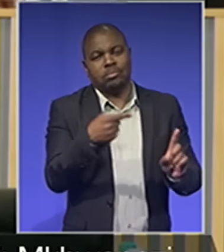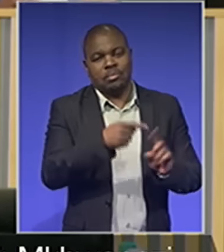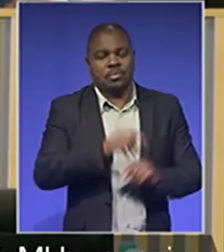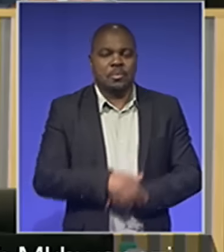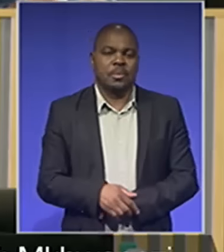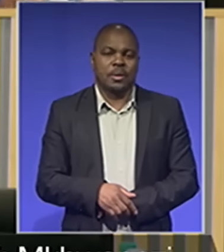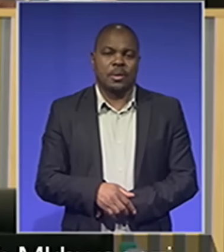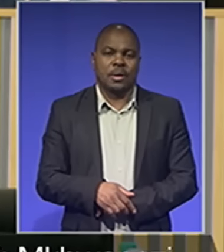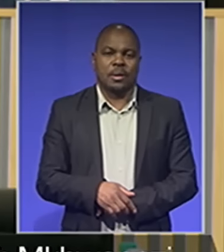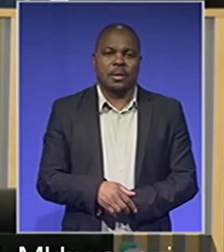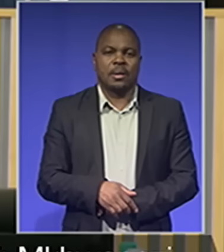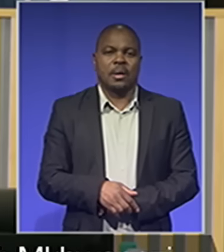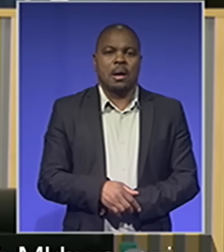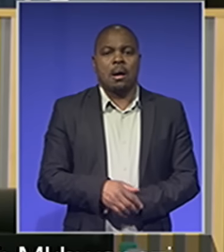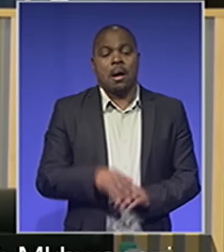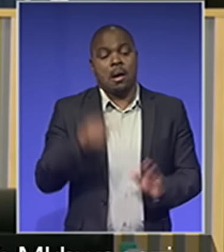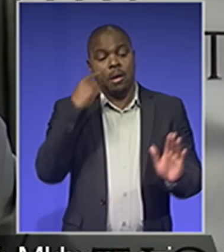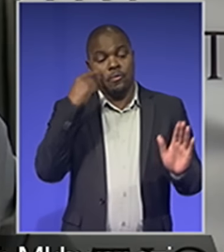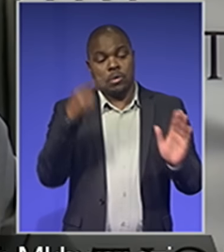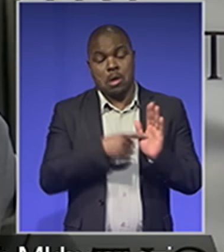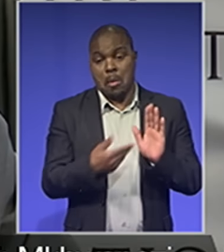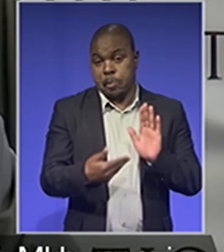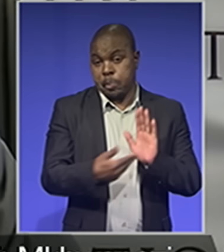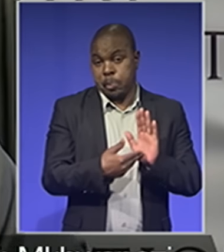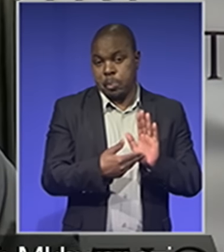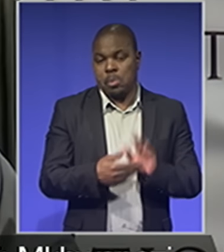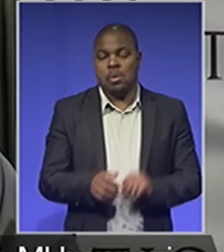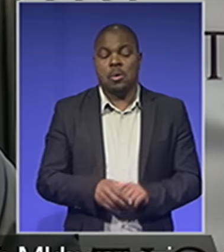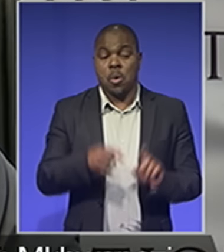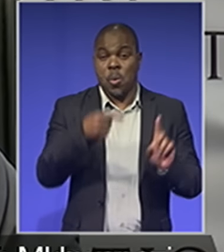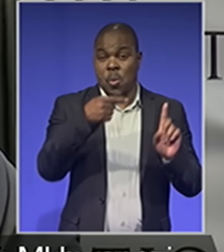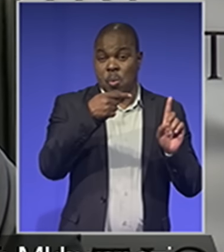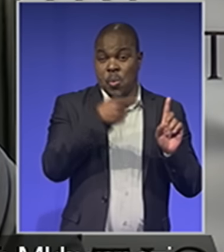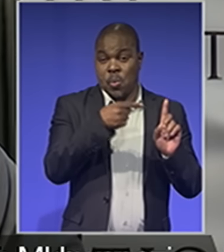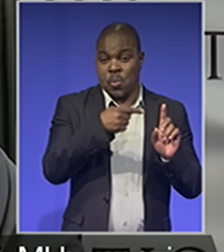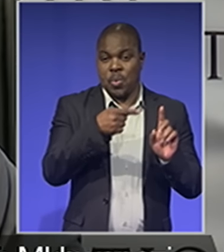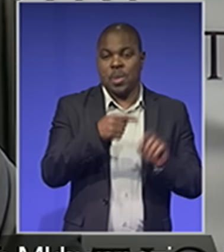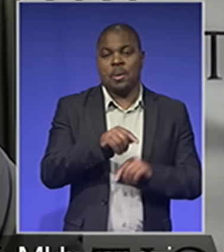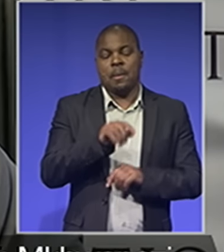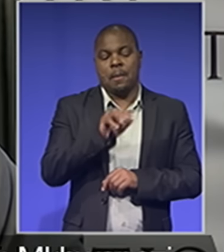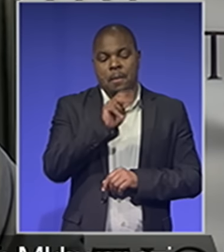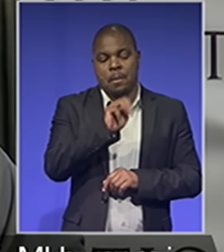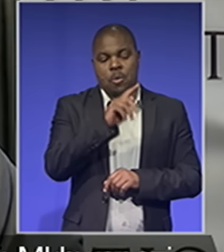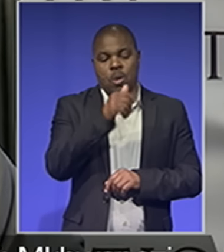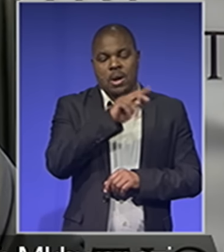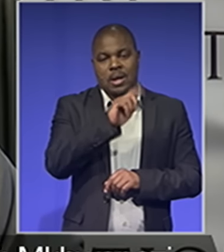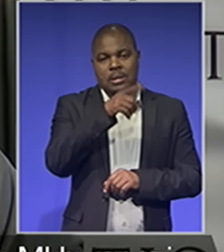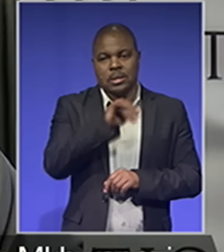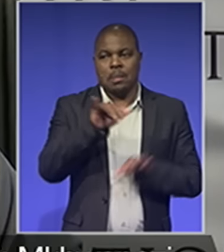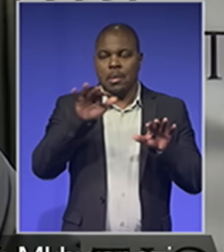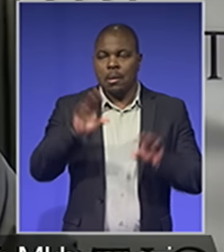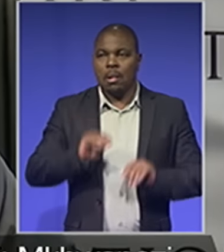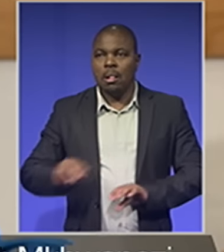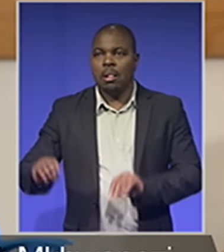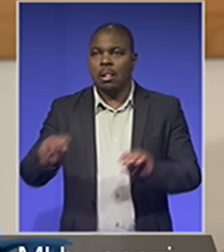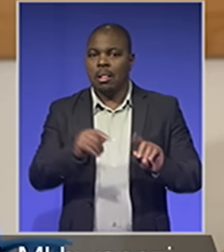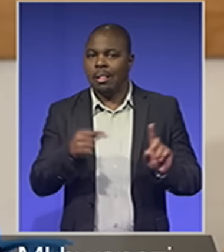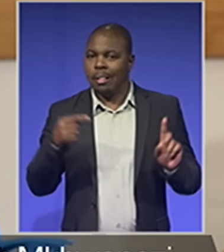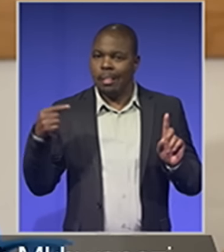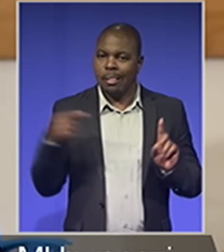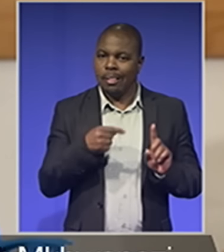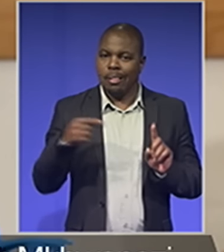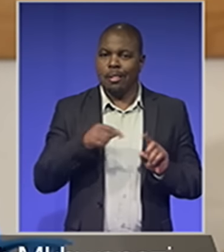Mo bopakeng jo bo setseng bo tlhagisitswe mokomišenara Julius Mkhwanazi e ntse le thitokgang ya dipego tsa bonwenwe